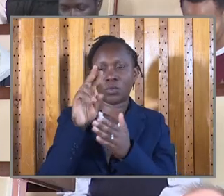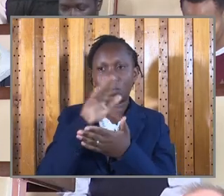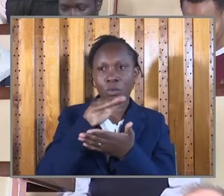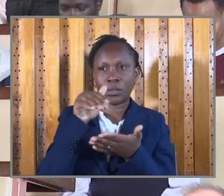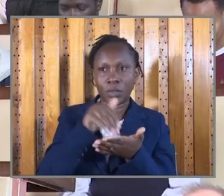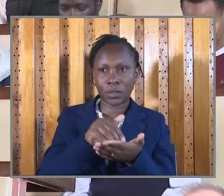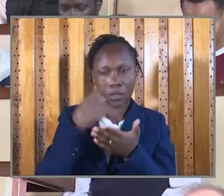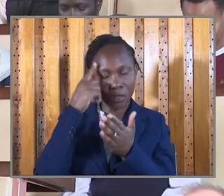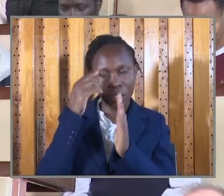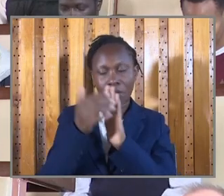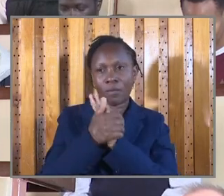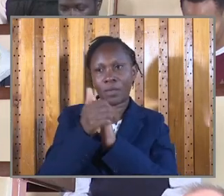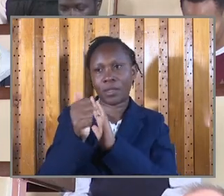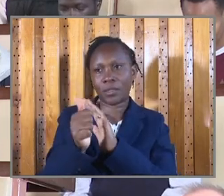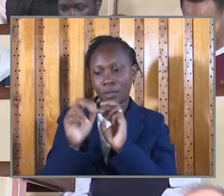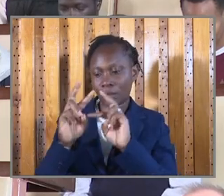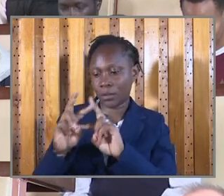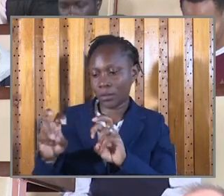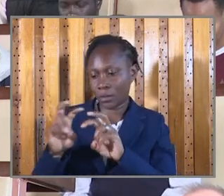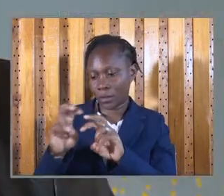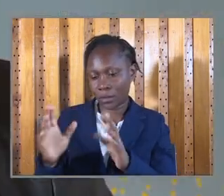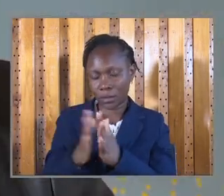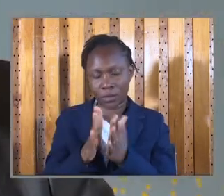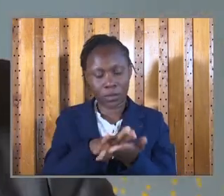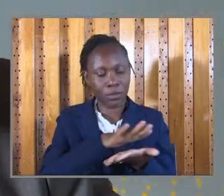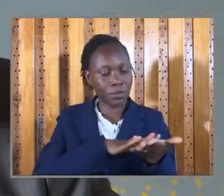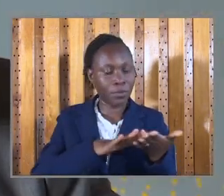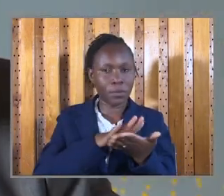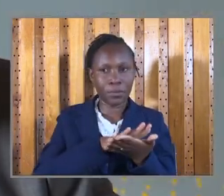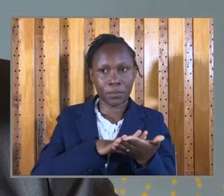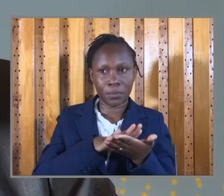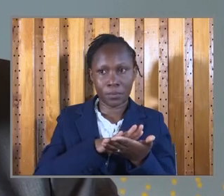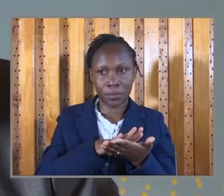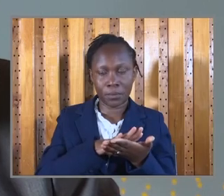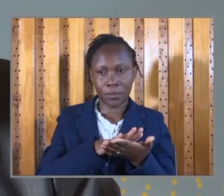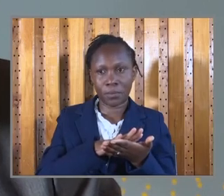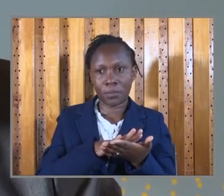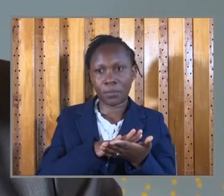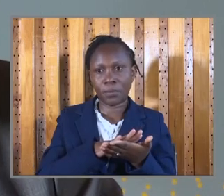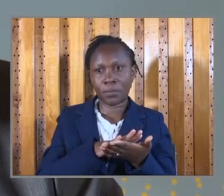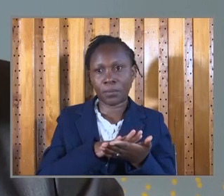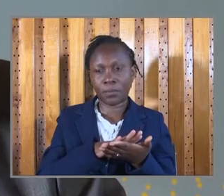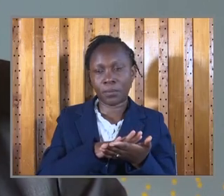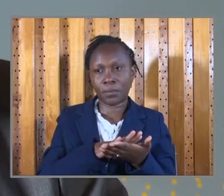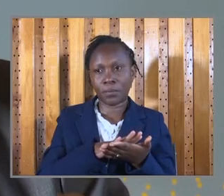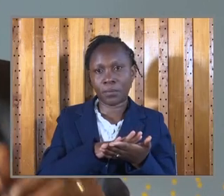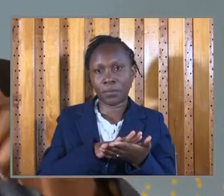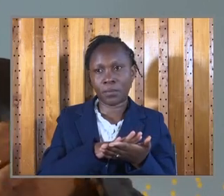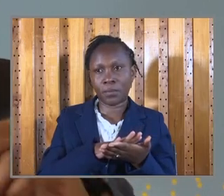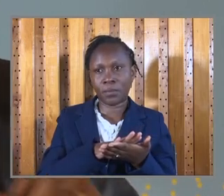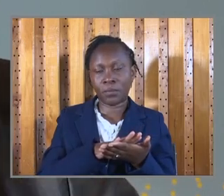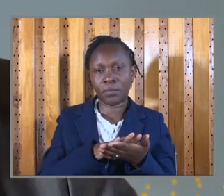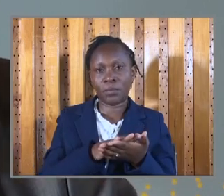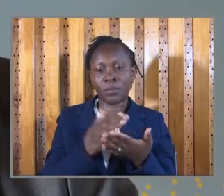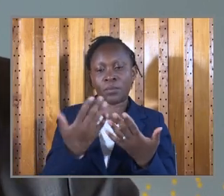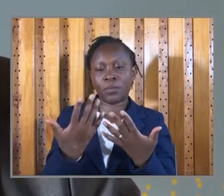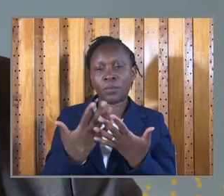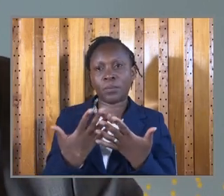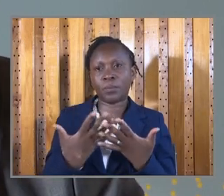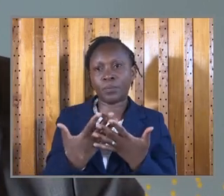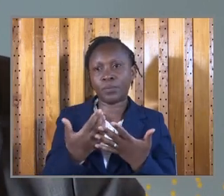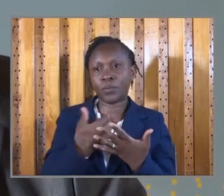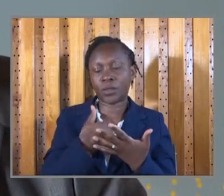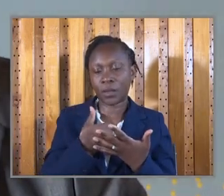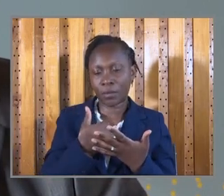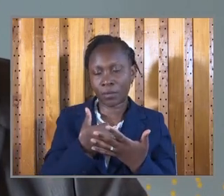research on environment. That is the renowned Institute of Climate Change and Adaptation, which is hosted